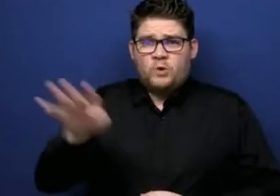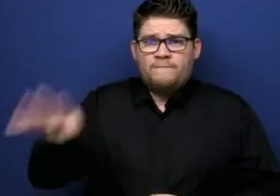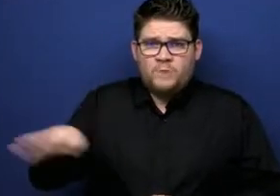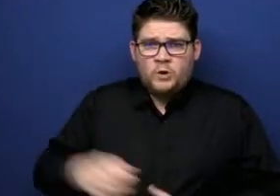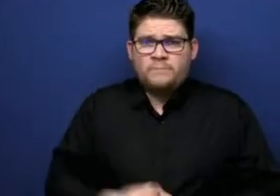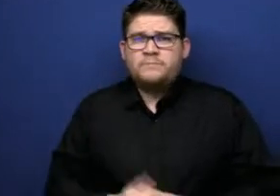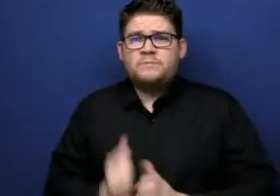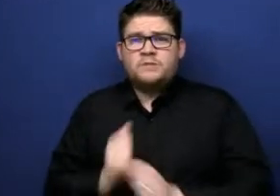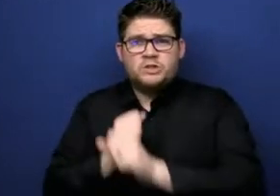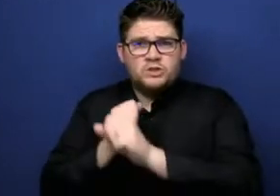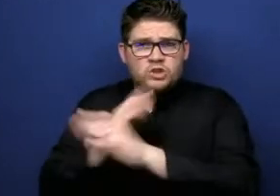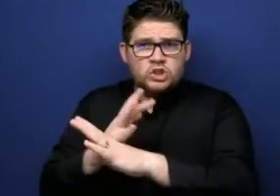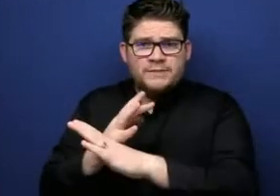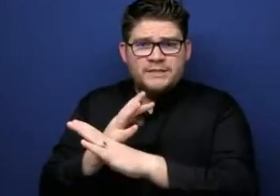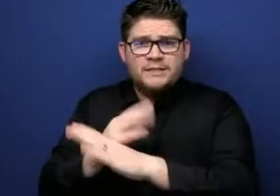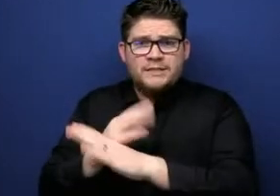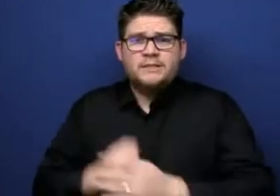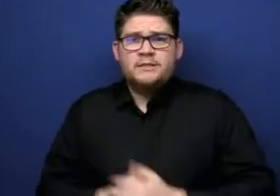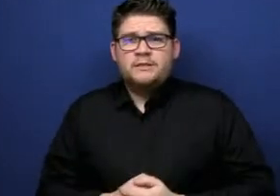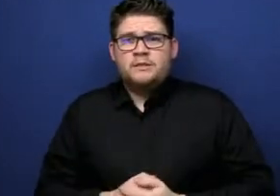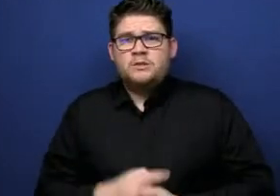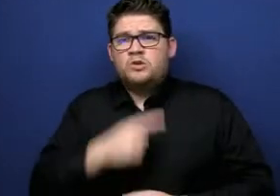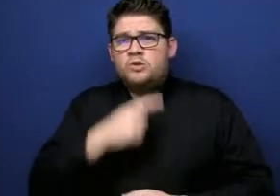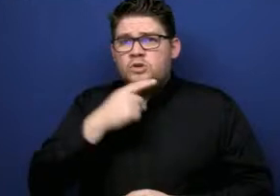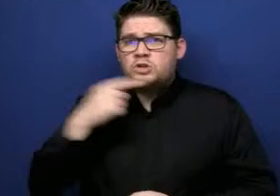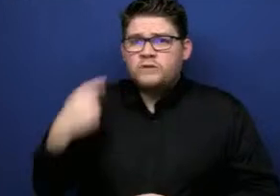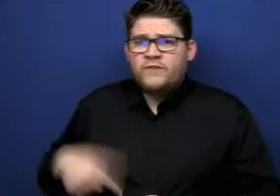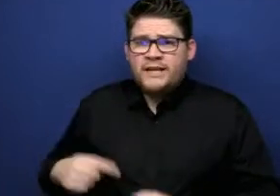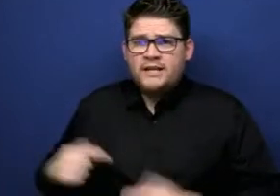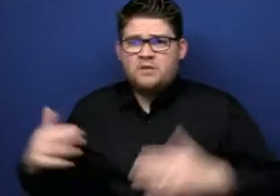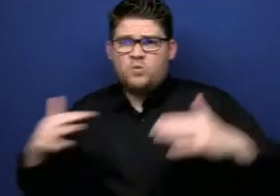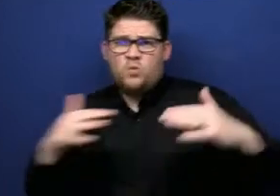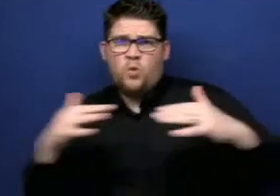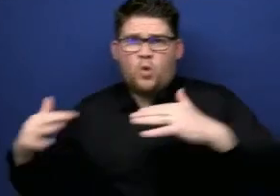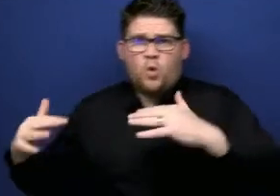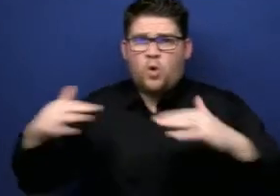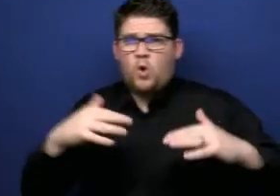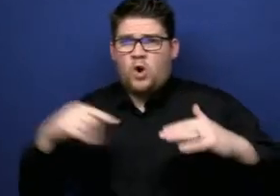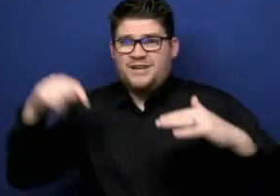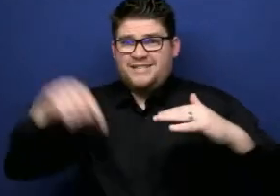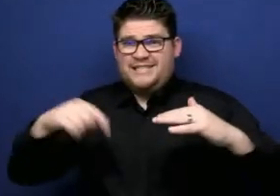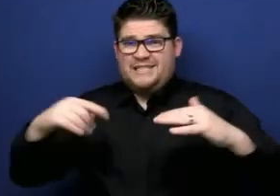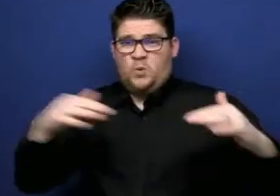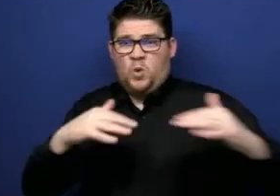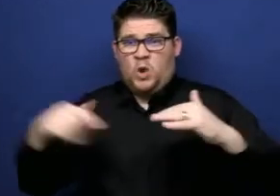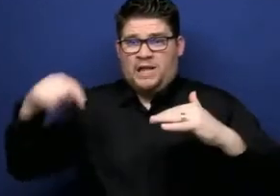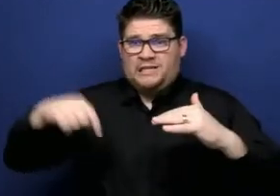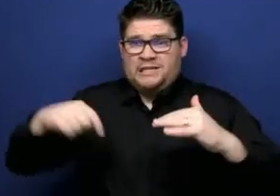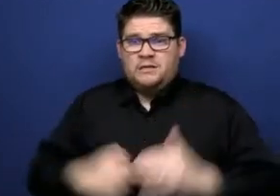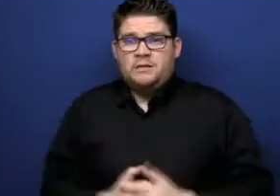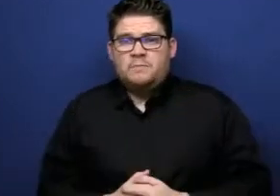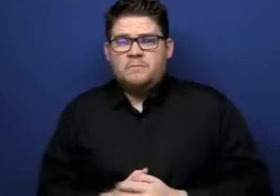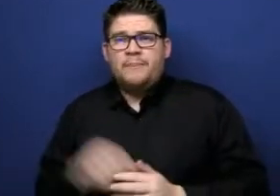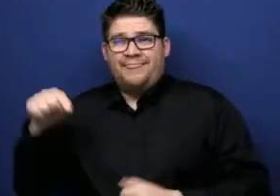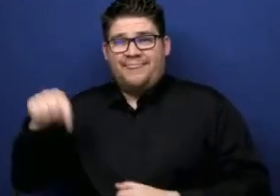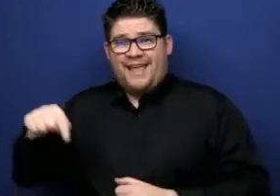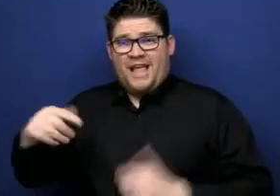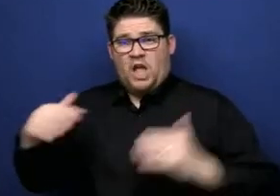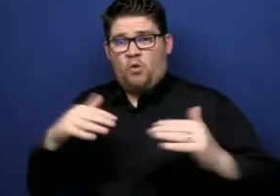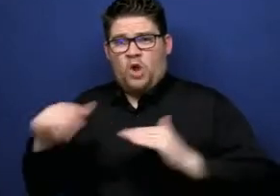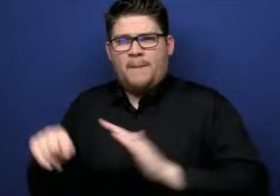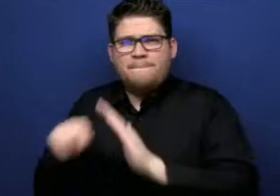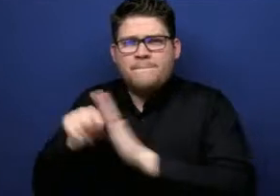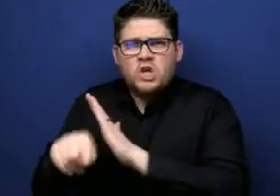up the machinery of deportation and murder to new heights, or better, new